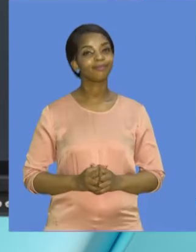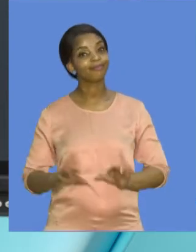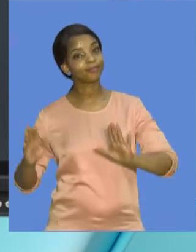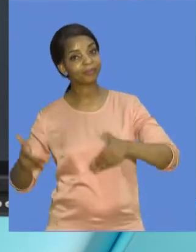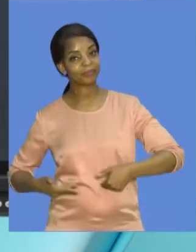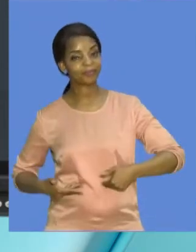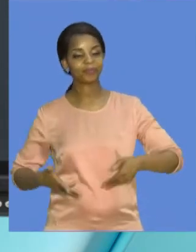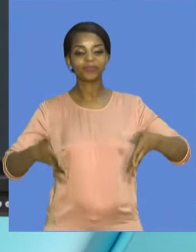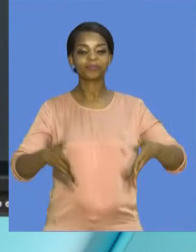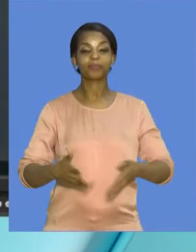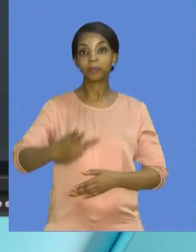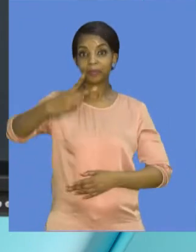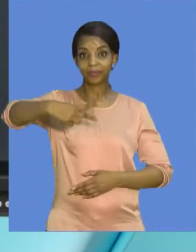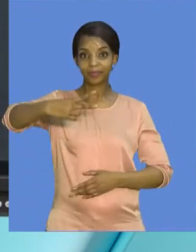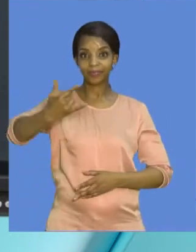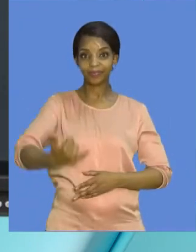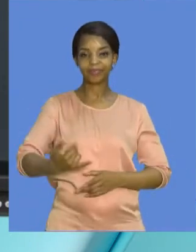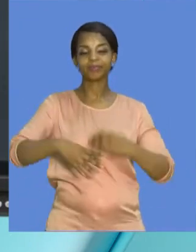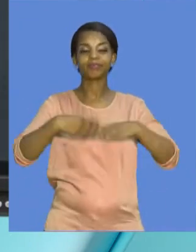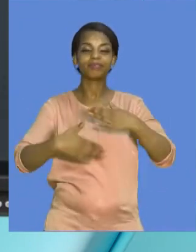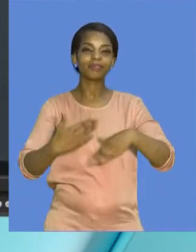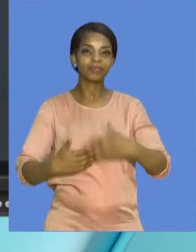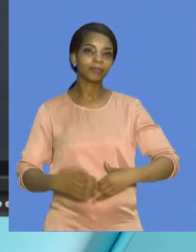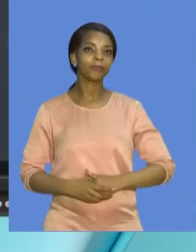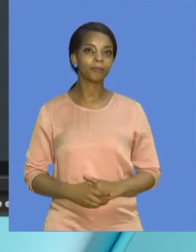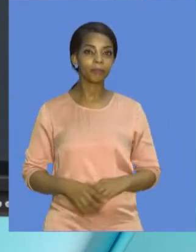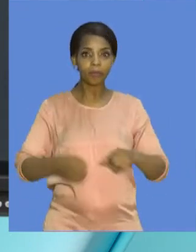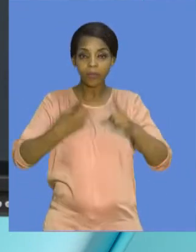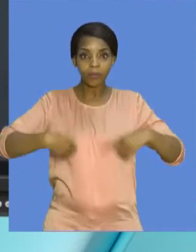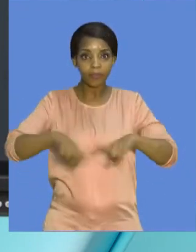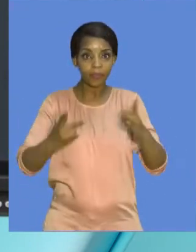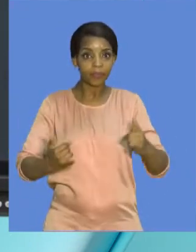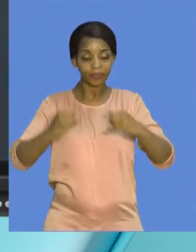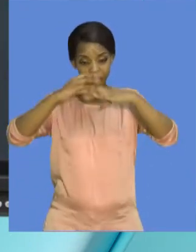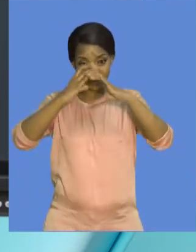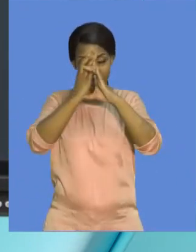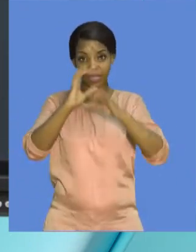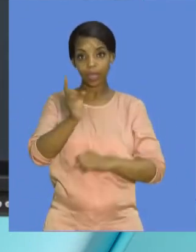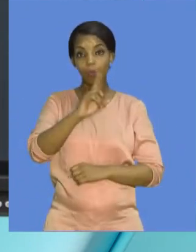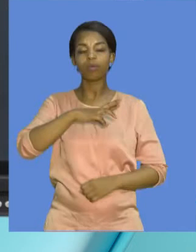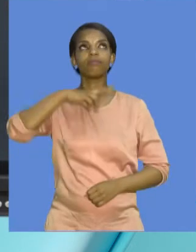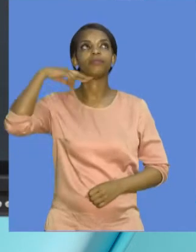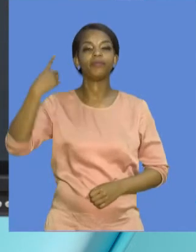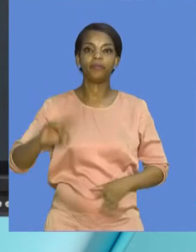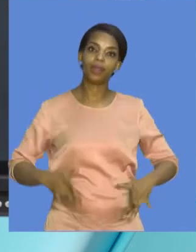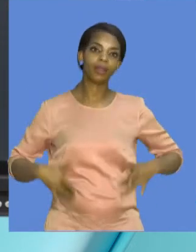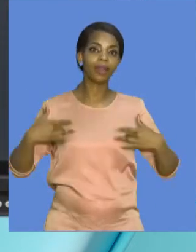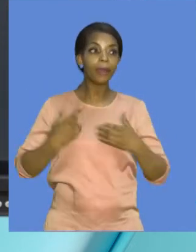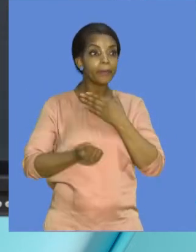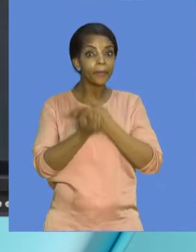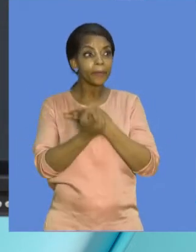Welcome back to our second segment. Now we focus our attention on, you know, the real life, you know, applications